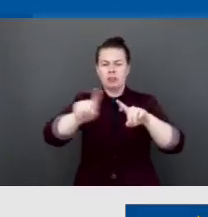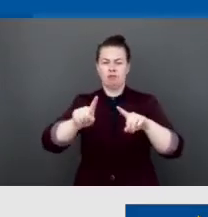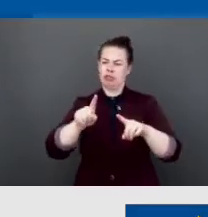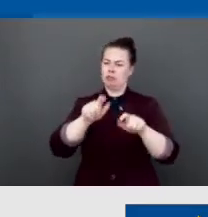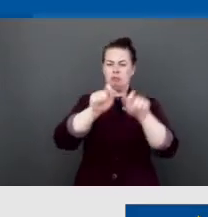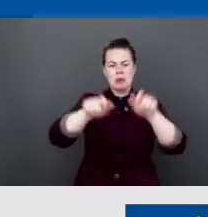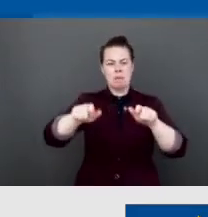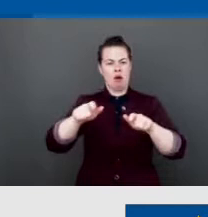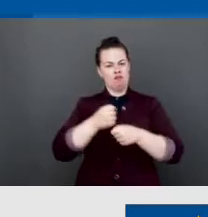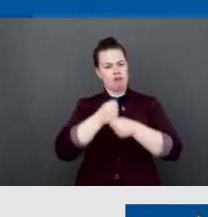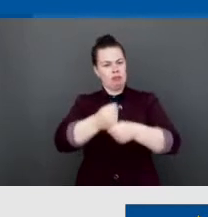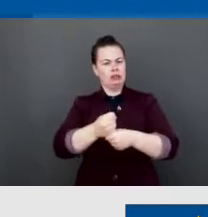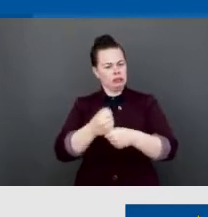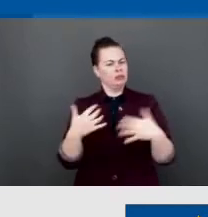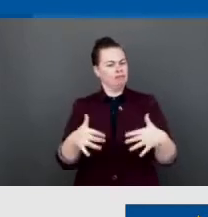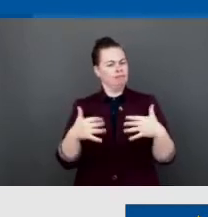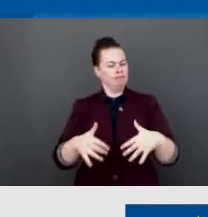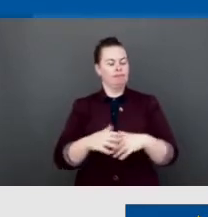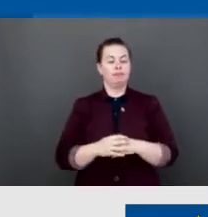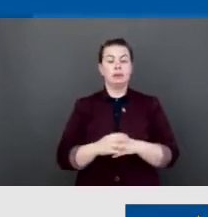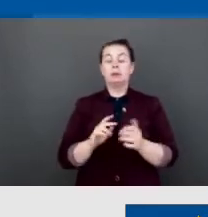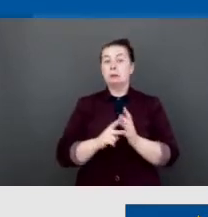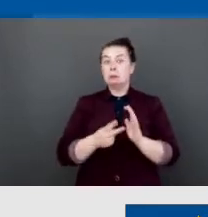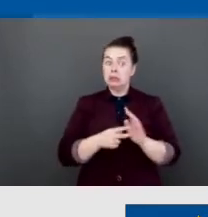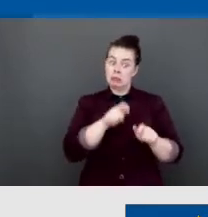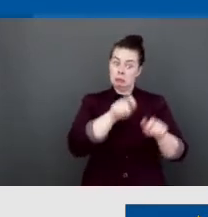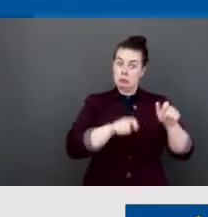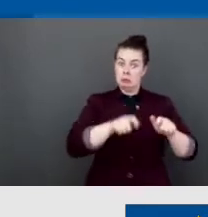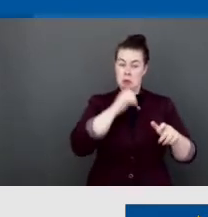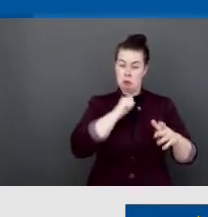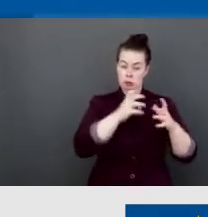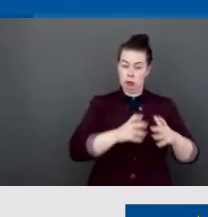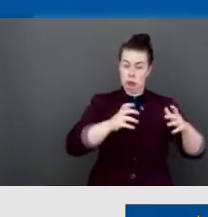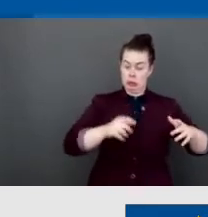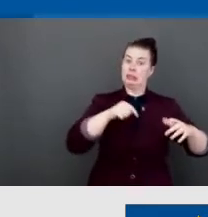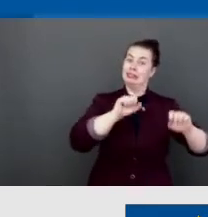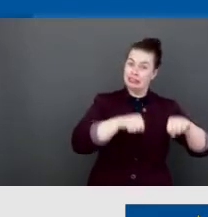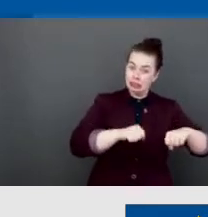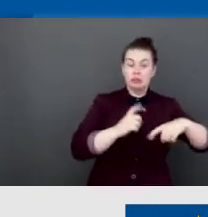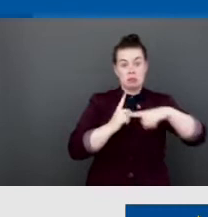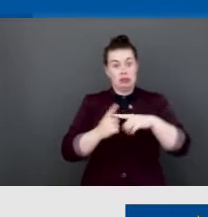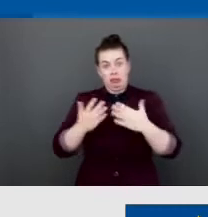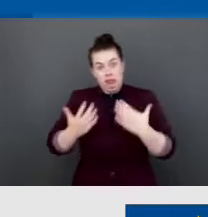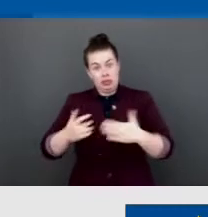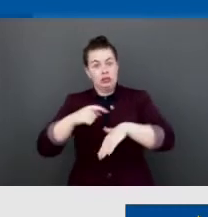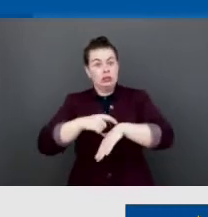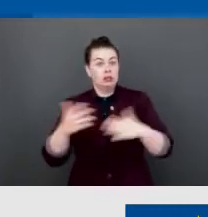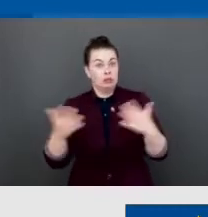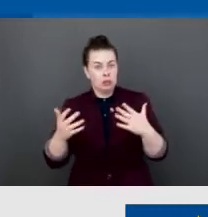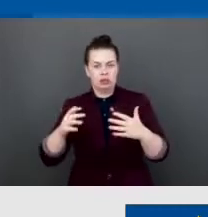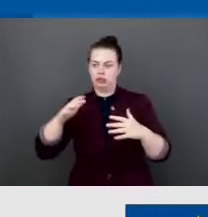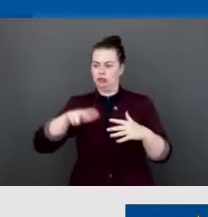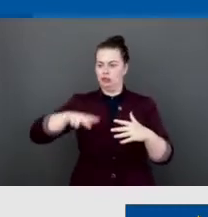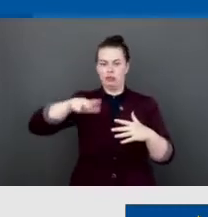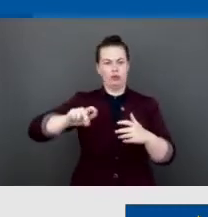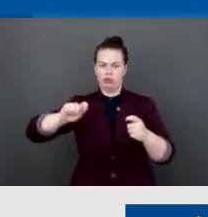their stakeholders, micro, meso, and macro. In this regard, it's not only population aging, but also